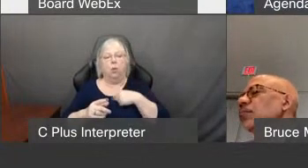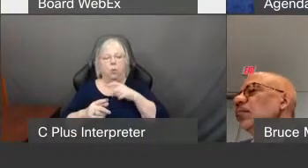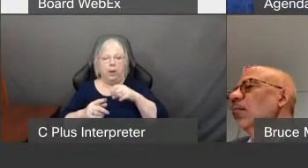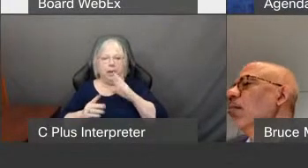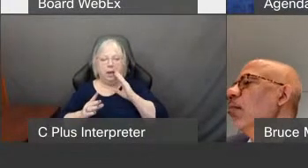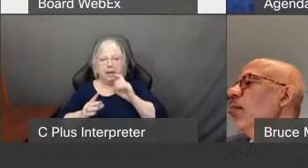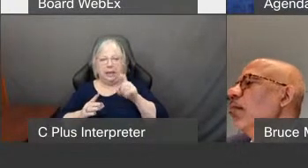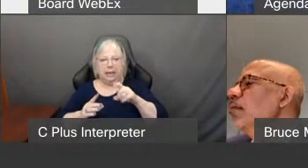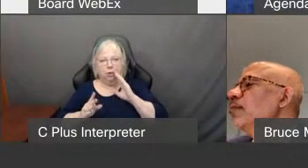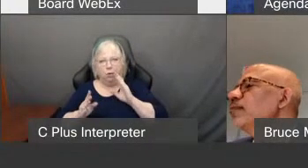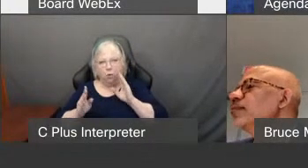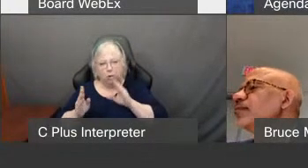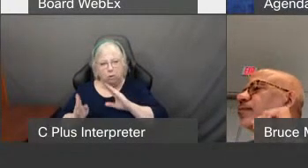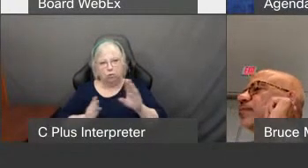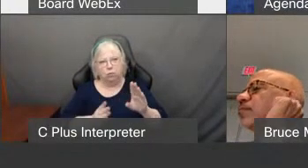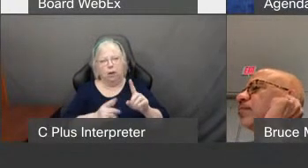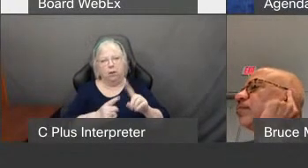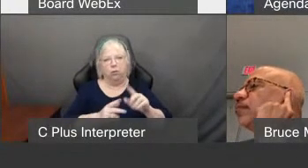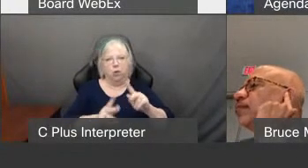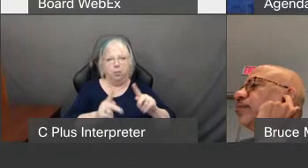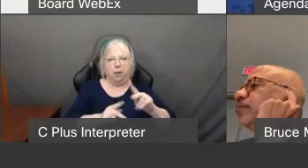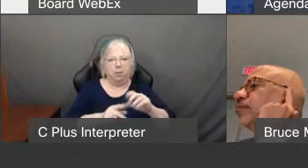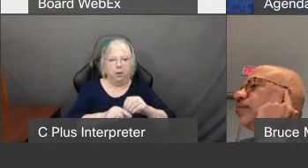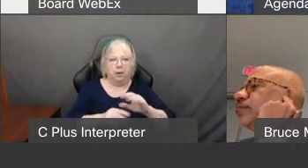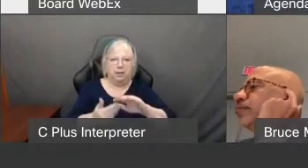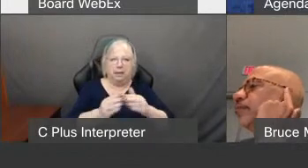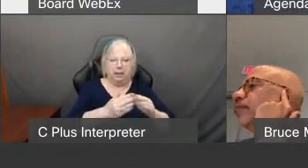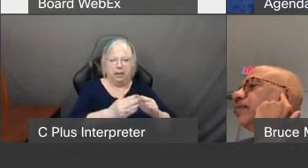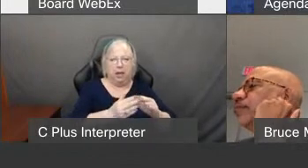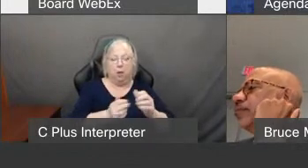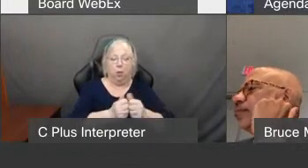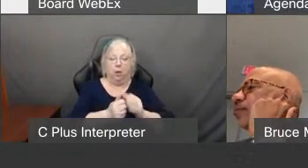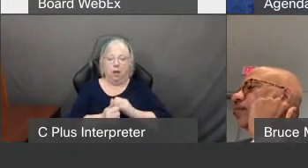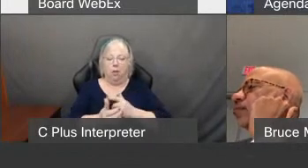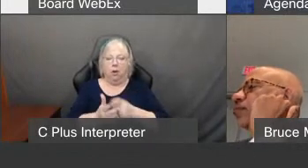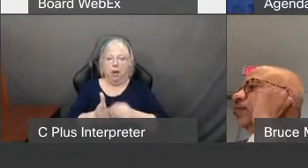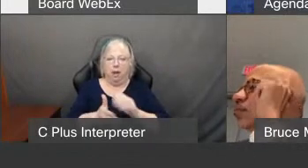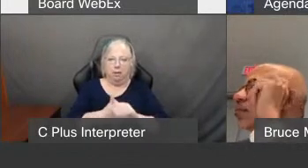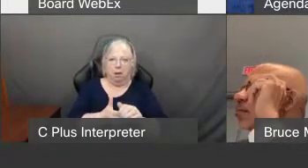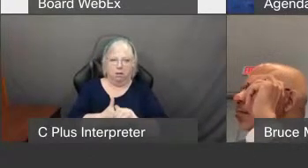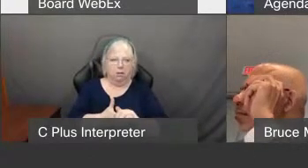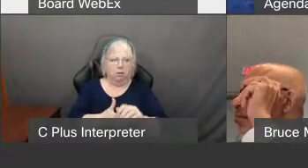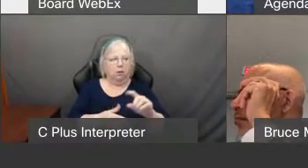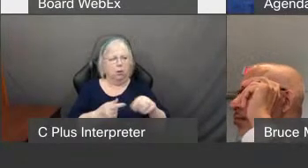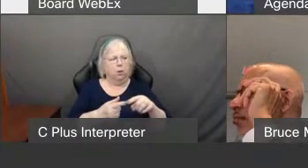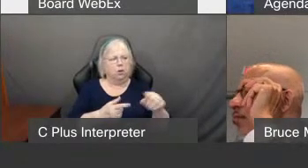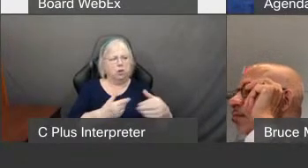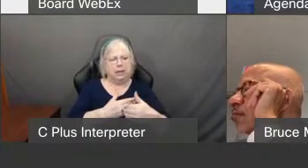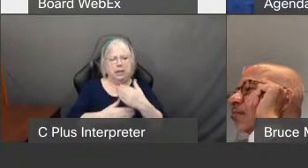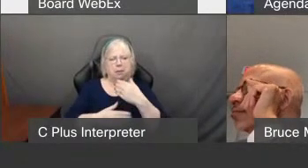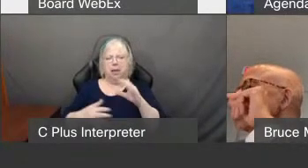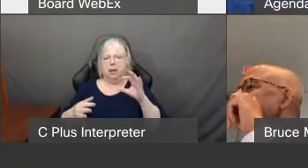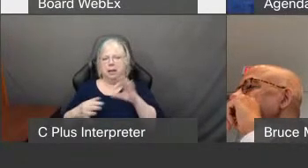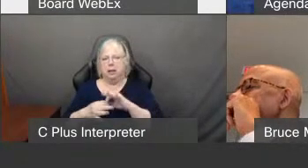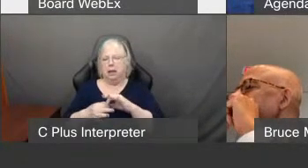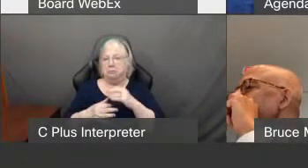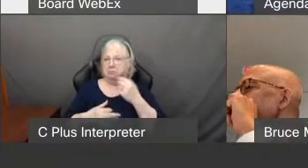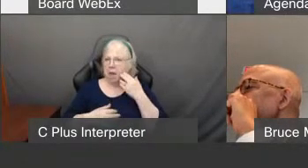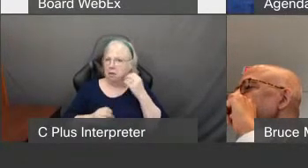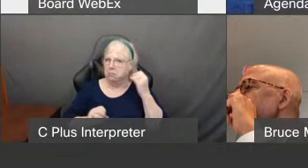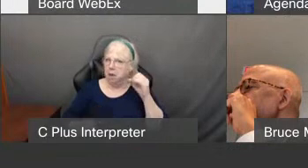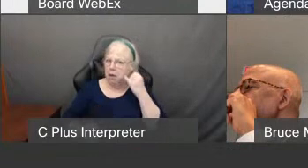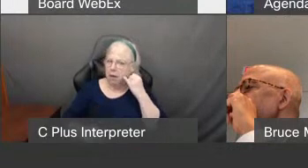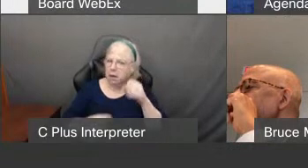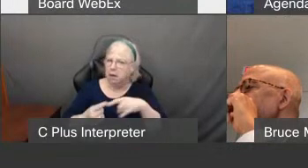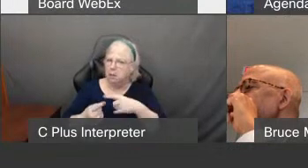tax dollars. So when she sent me the link, I did not know about this 29 million until she